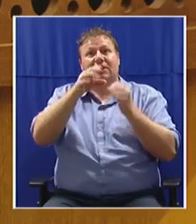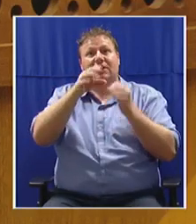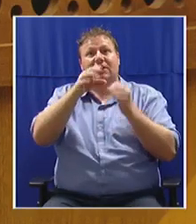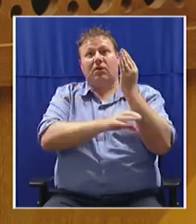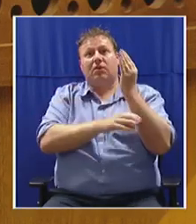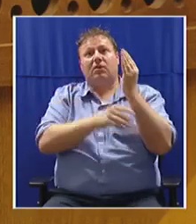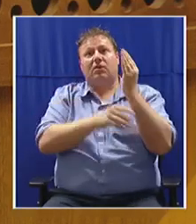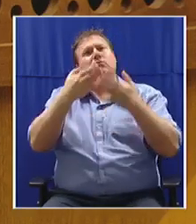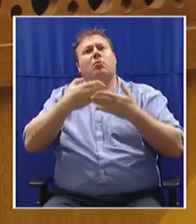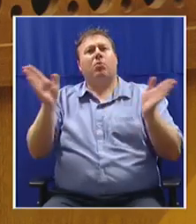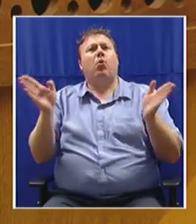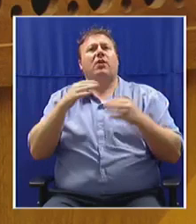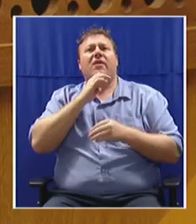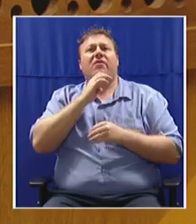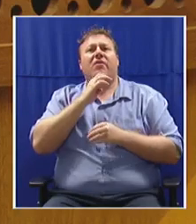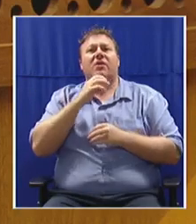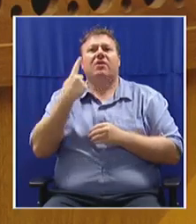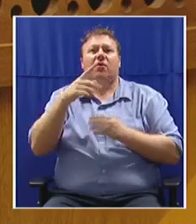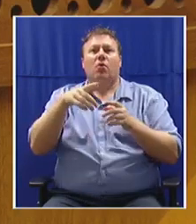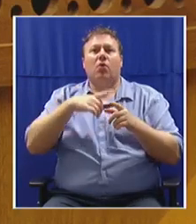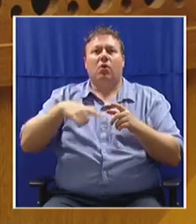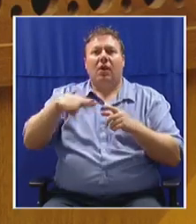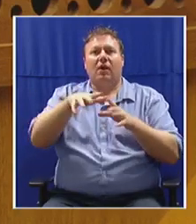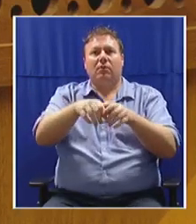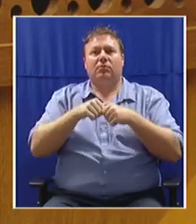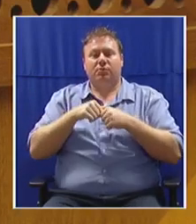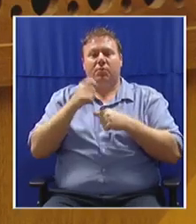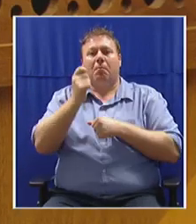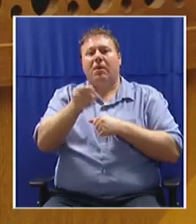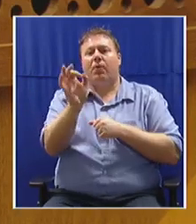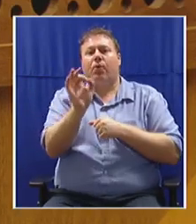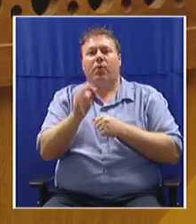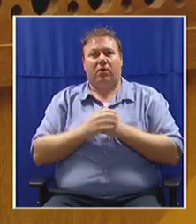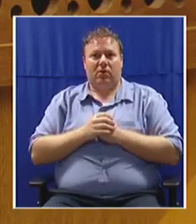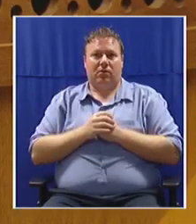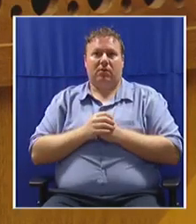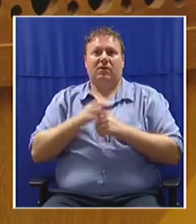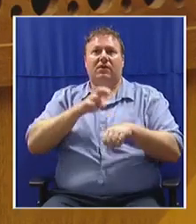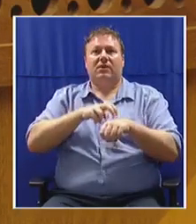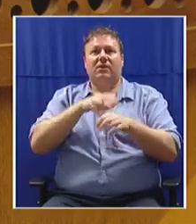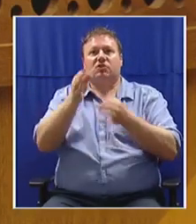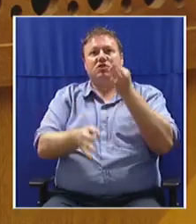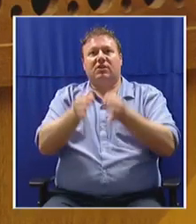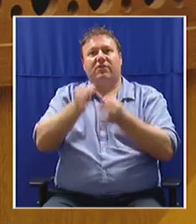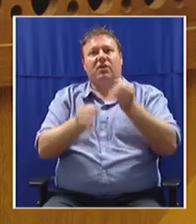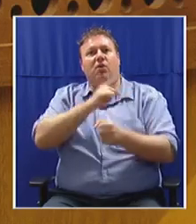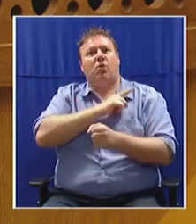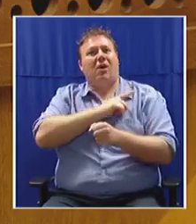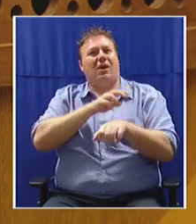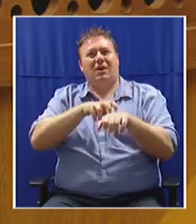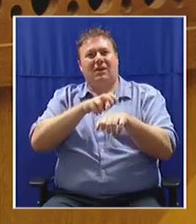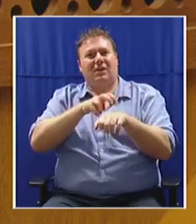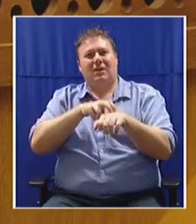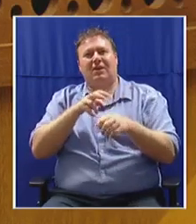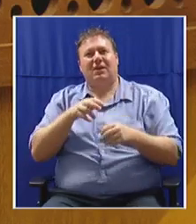broad enough to allow for expropriation with no compensation. We need justification on why it is necessary to